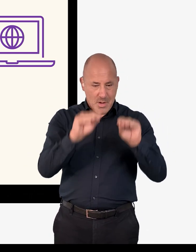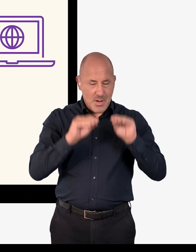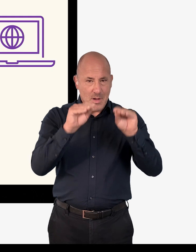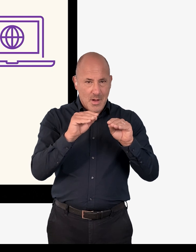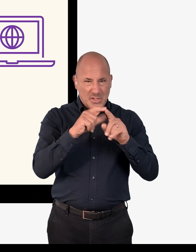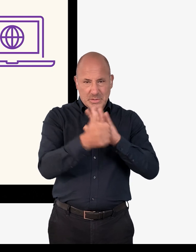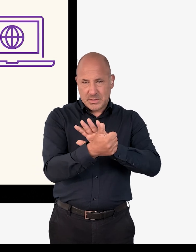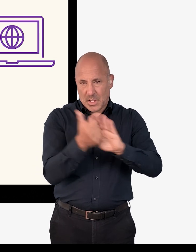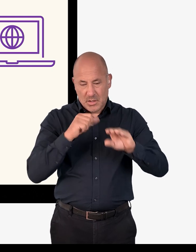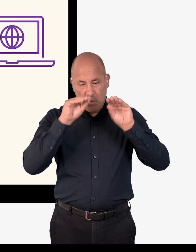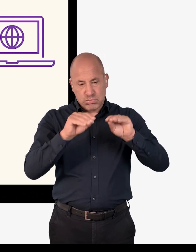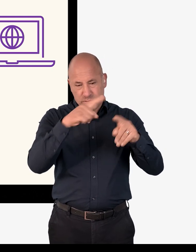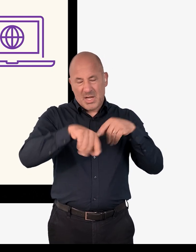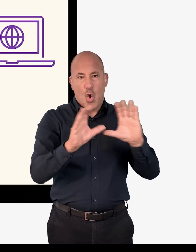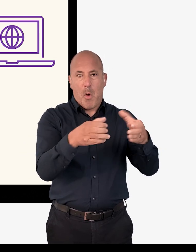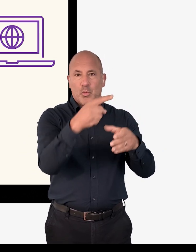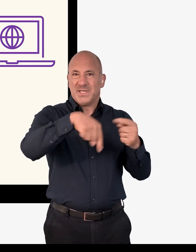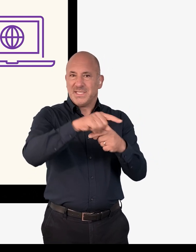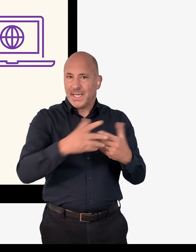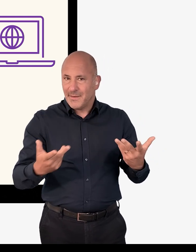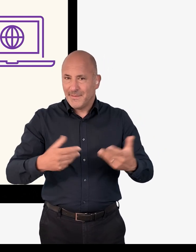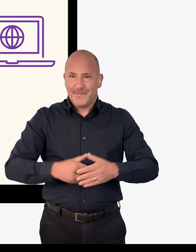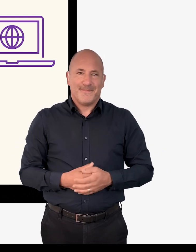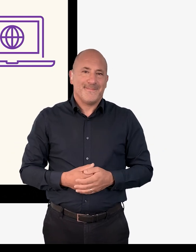computers to build digital skills in the community?